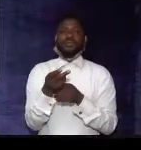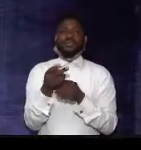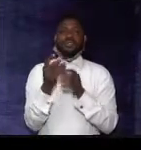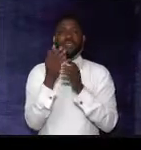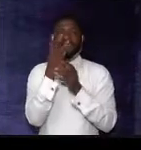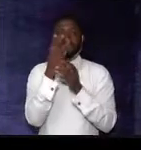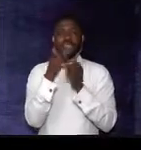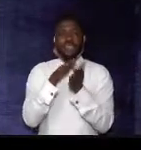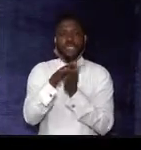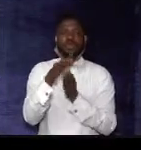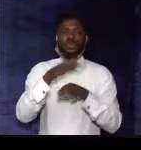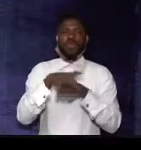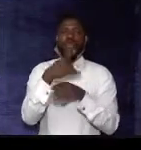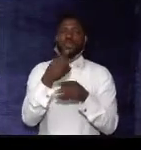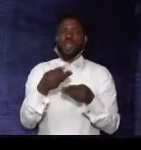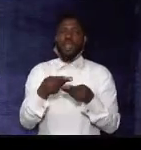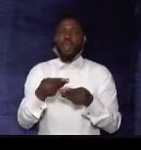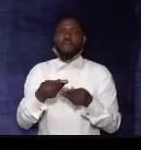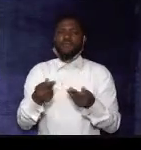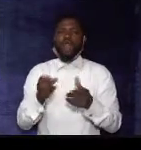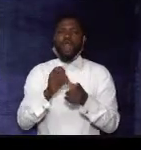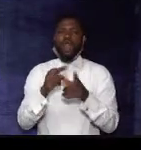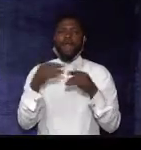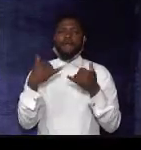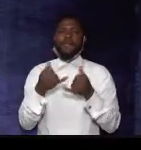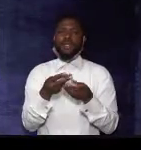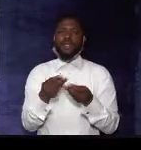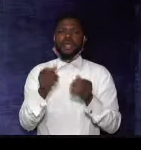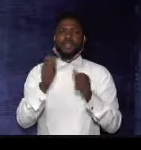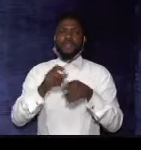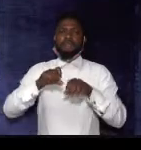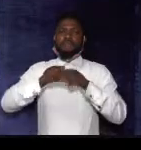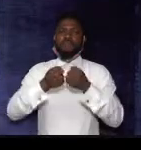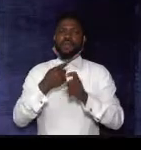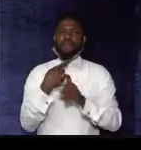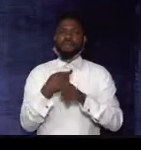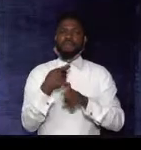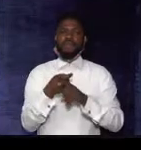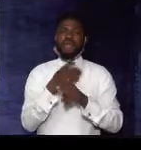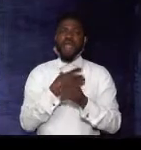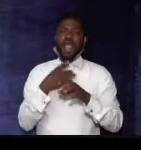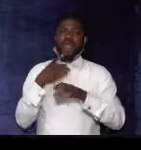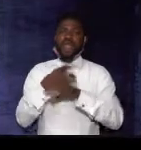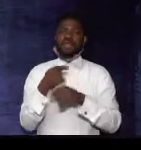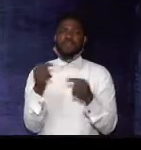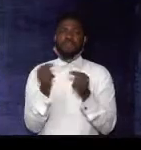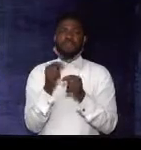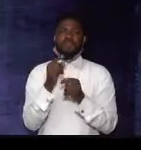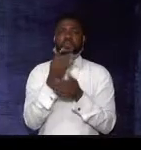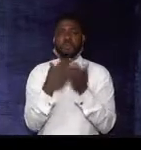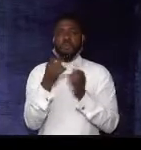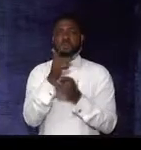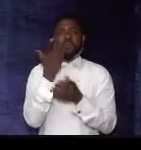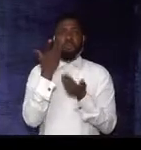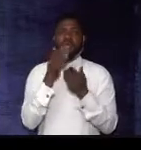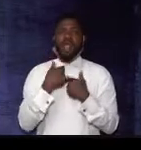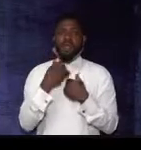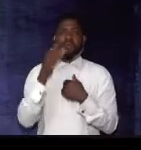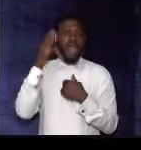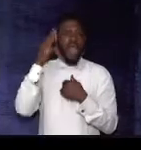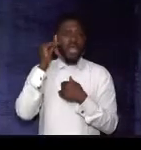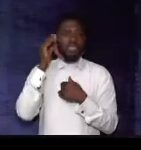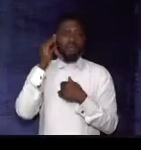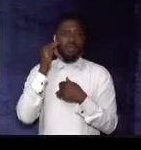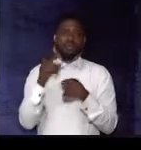sleeping on the floor or the playground can break bones and cause sprains. I know one of you had experienced that